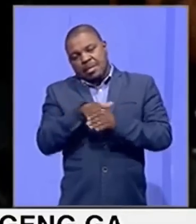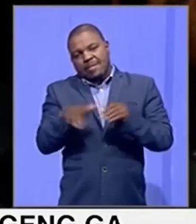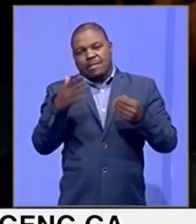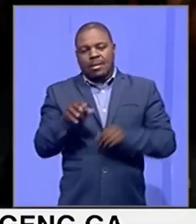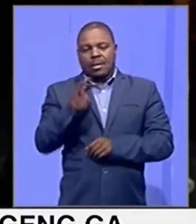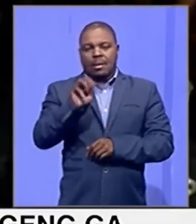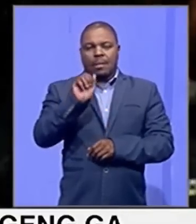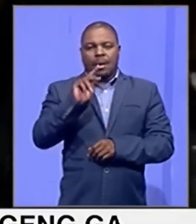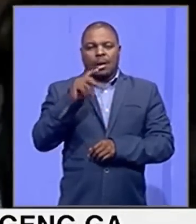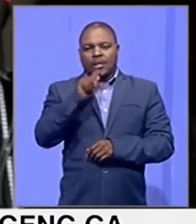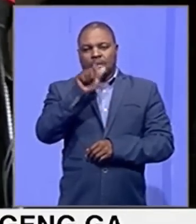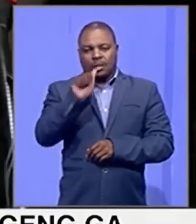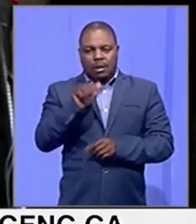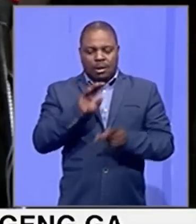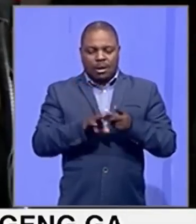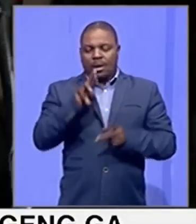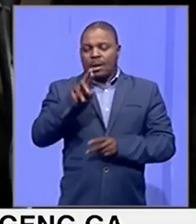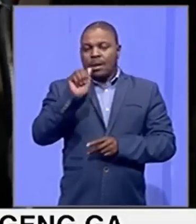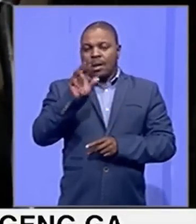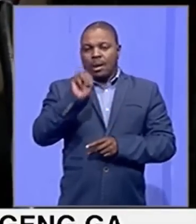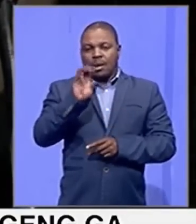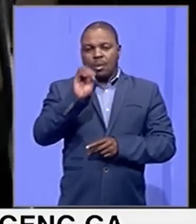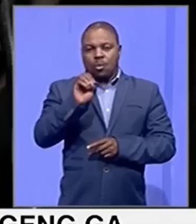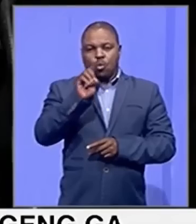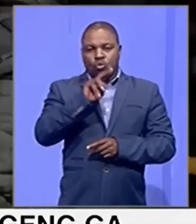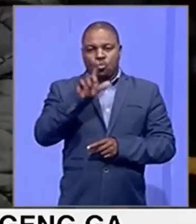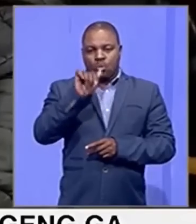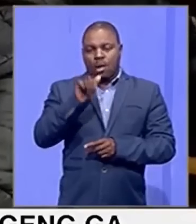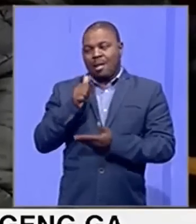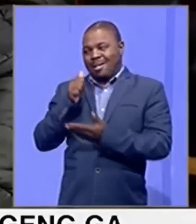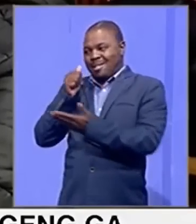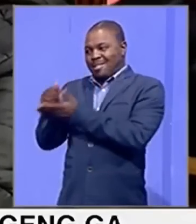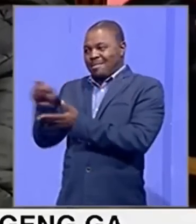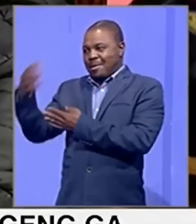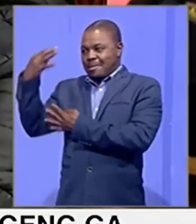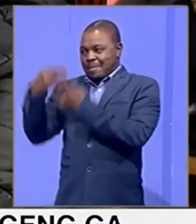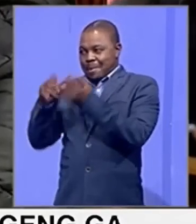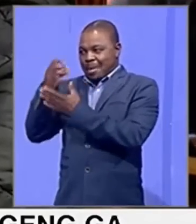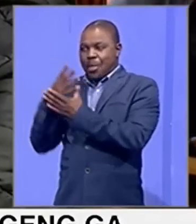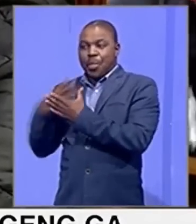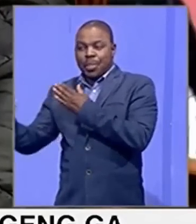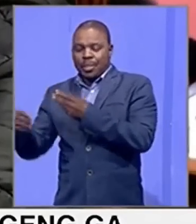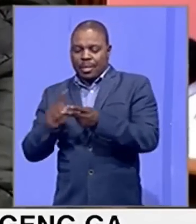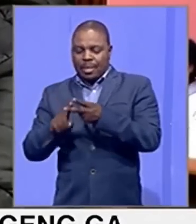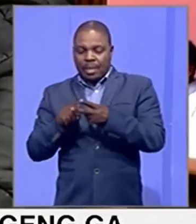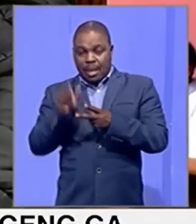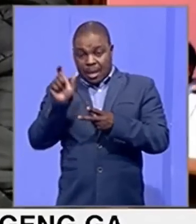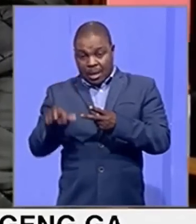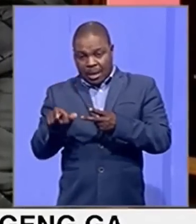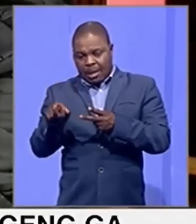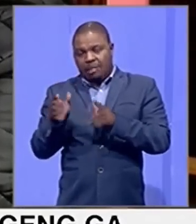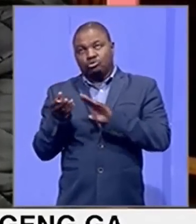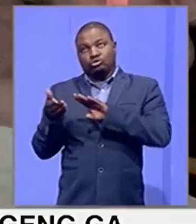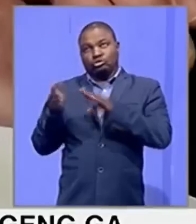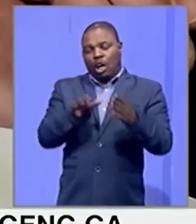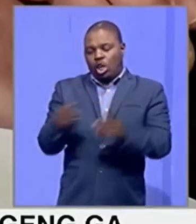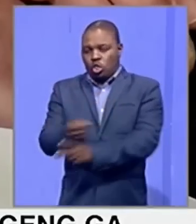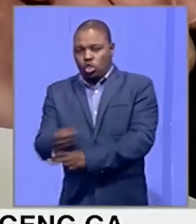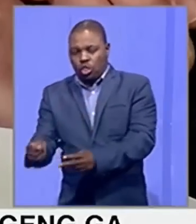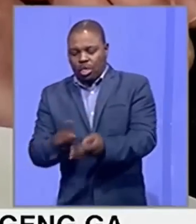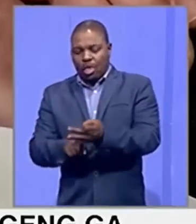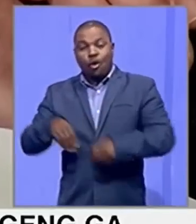moeketsi Ramodula ba latofadiwa ka go thusa motshwara go ngwega kwa kgolegelong go mekamekana le setopo le bonwenwe. Puso